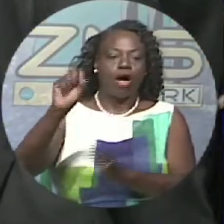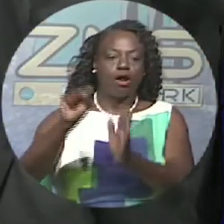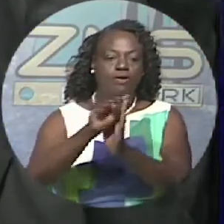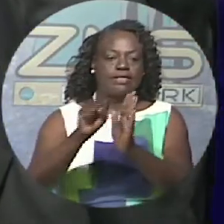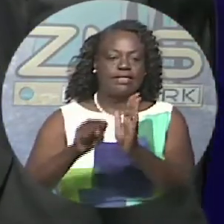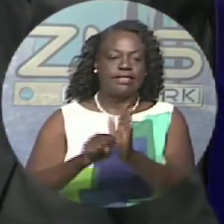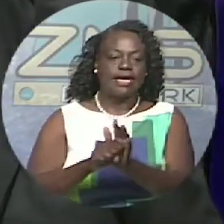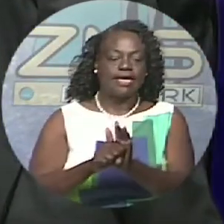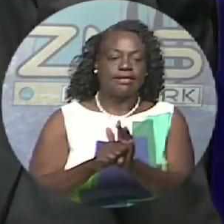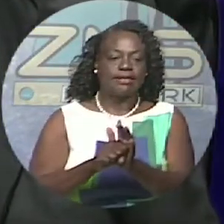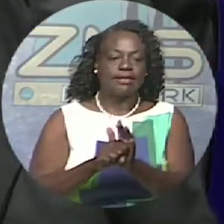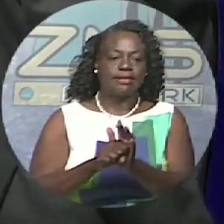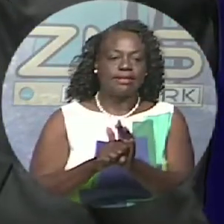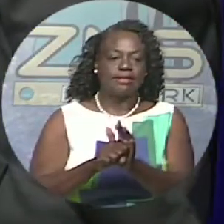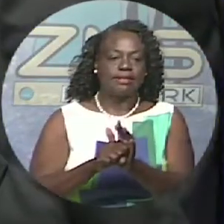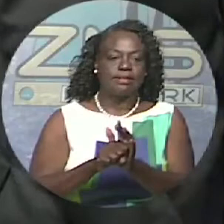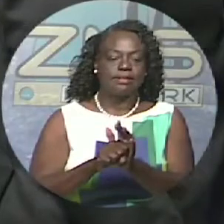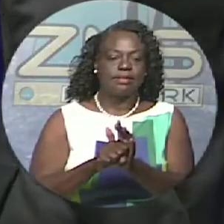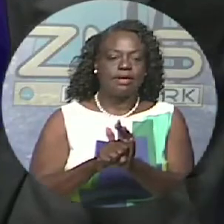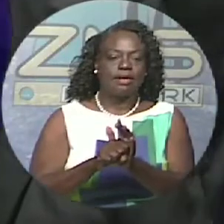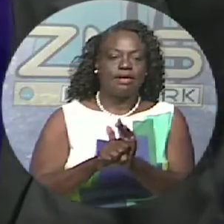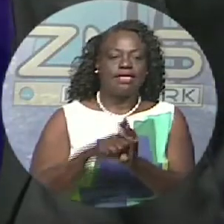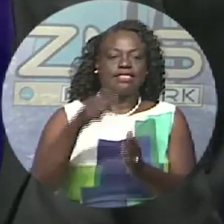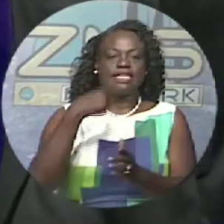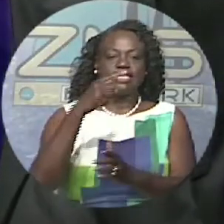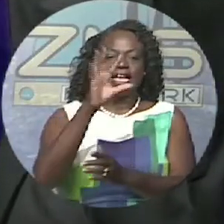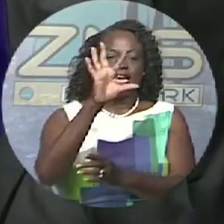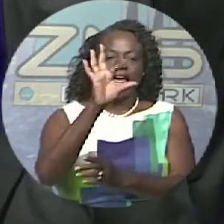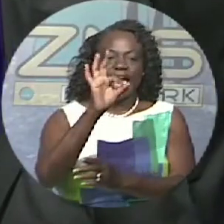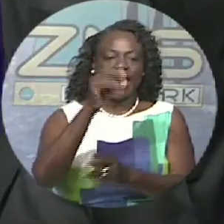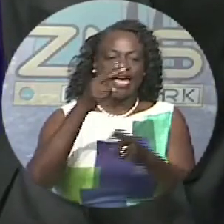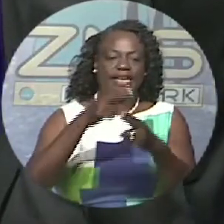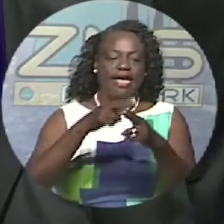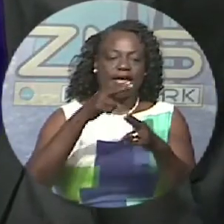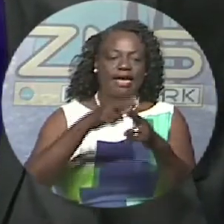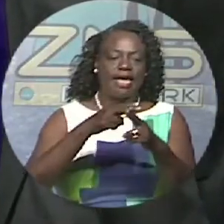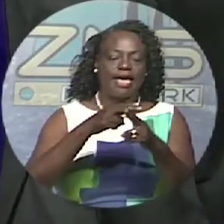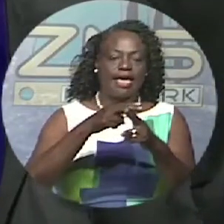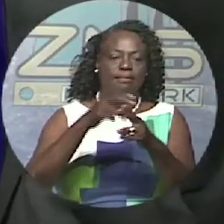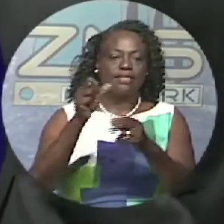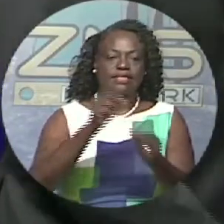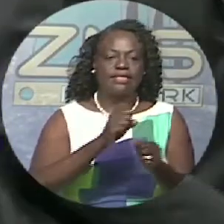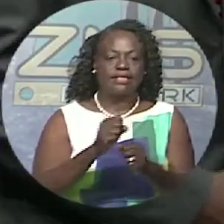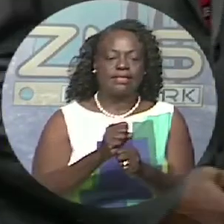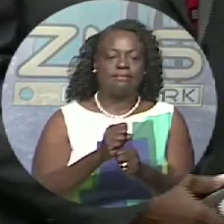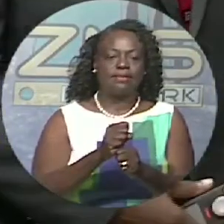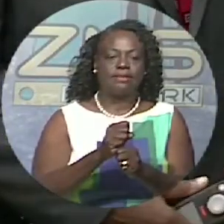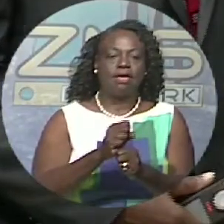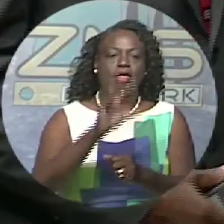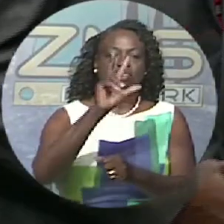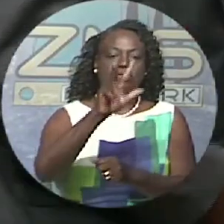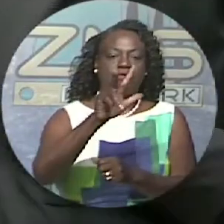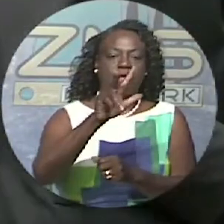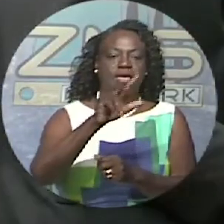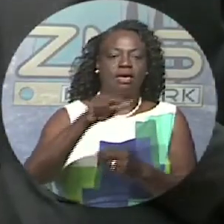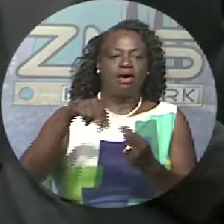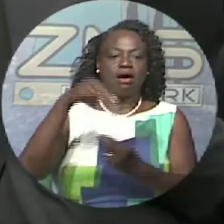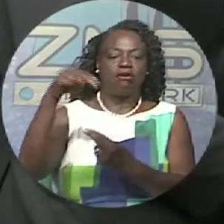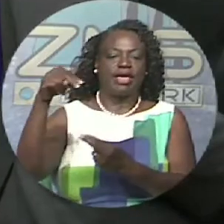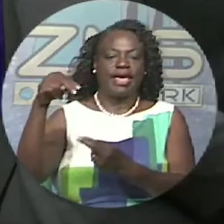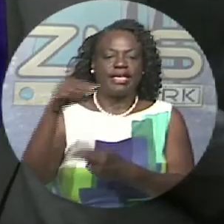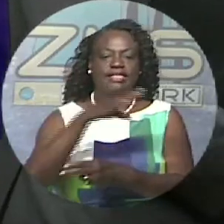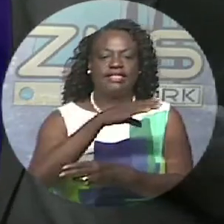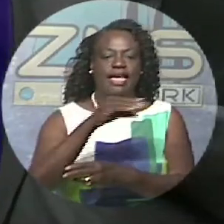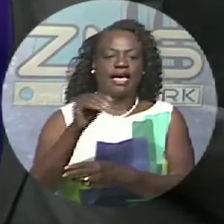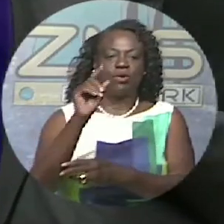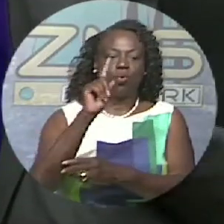and Williams, he actually has the named systems for this year at 9 hurricanes, 3 and major